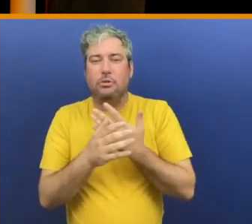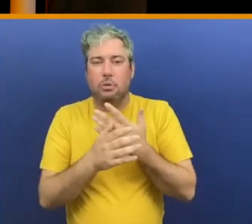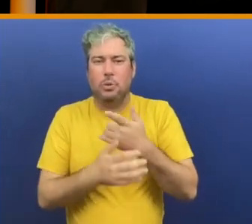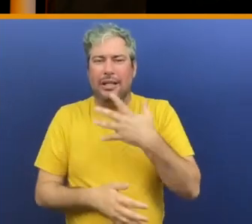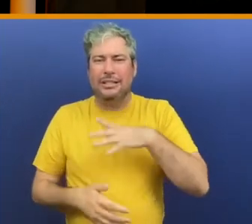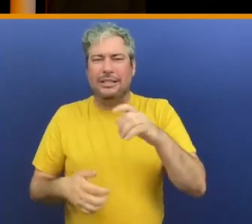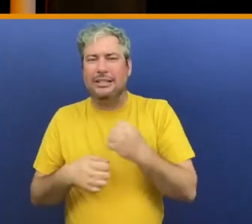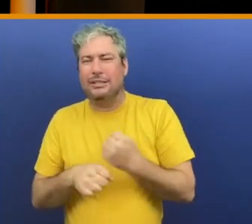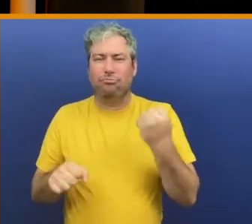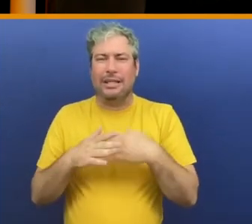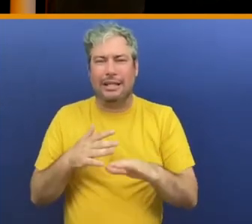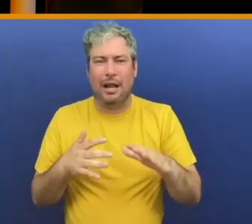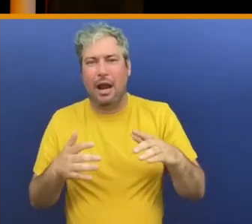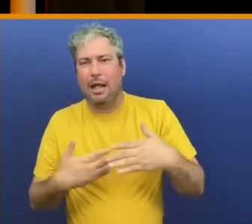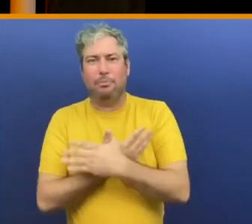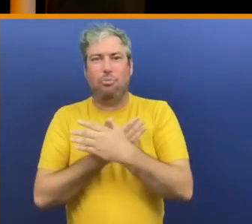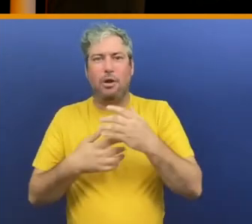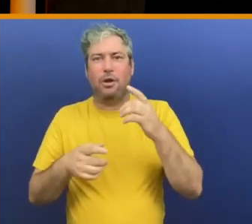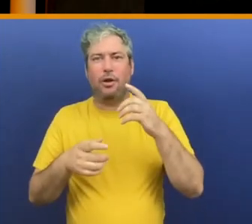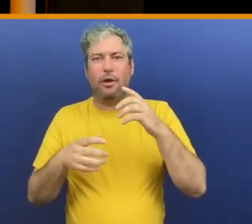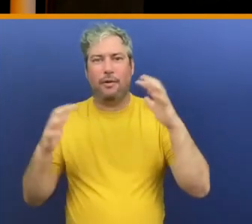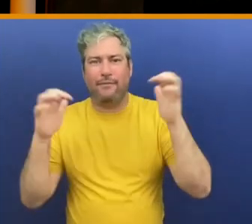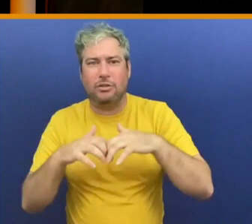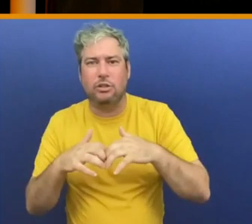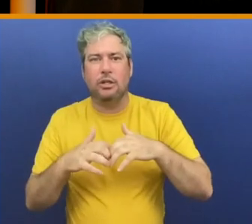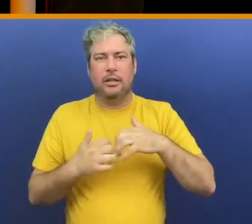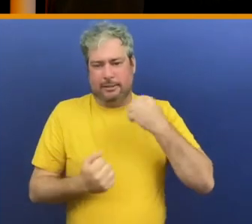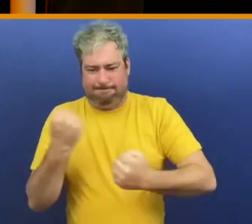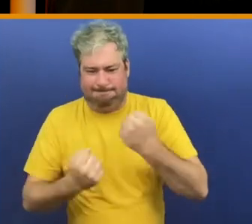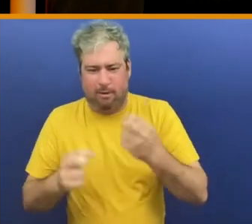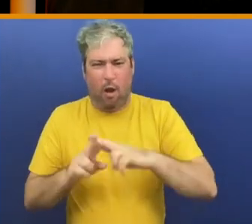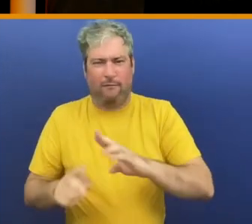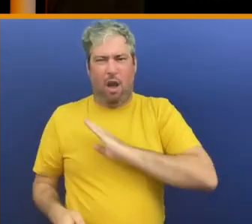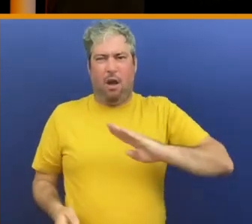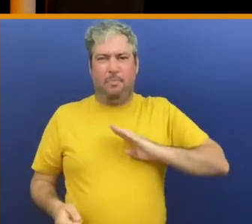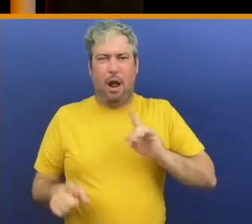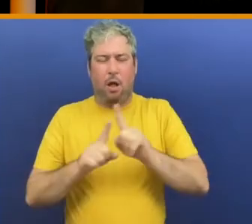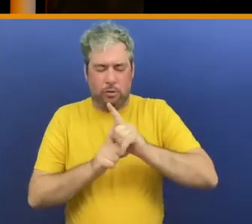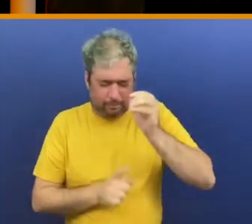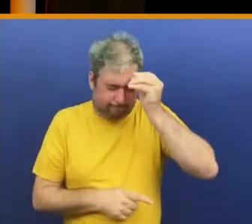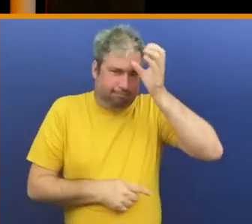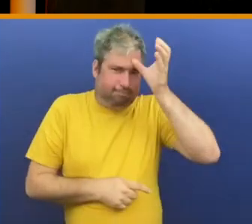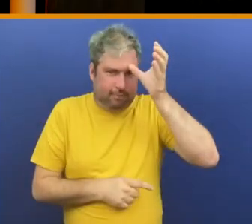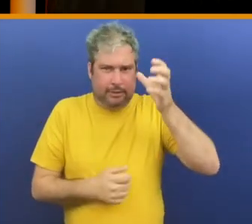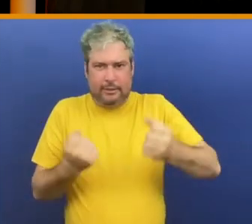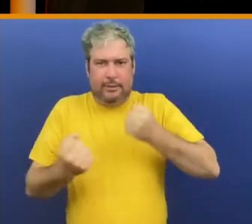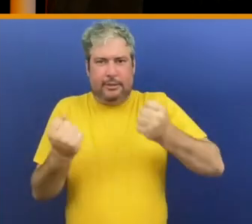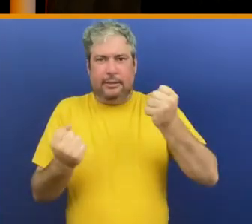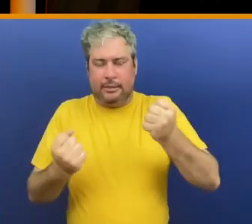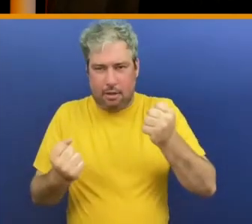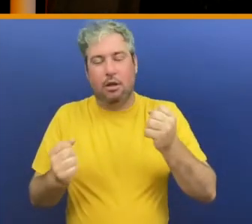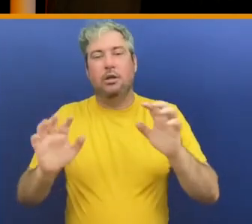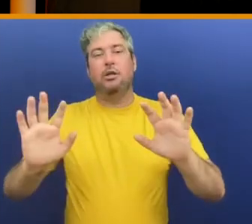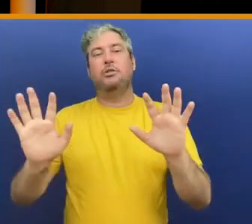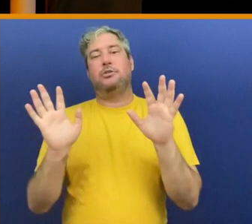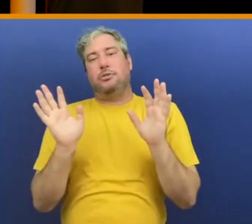Special Forces, and the bureaucratic appetite of a totalitarianist state, then you might be forgiven for seeking progress elsewhere.